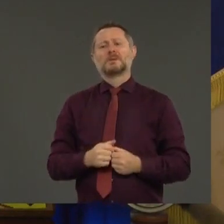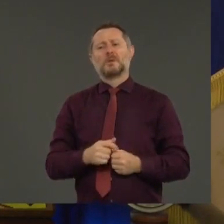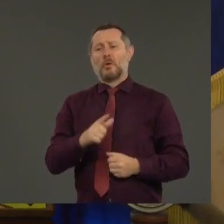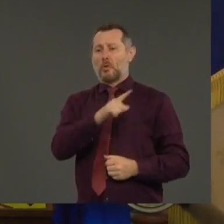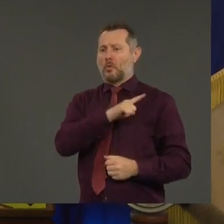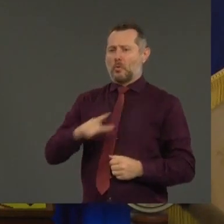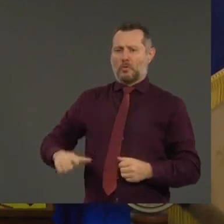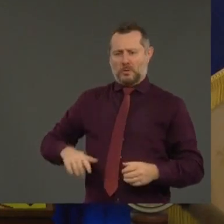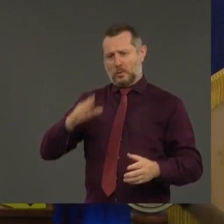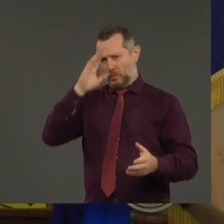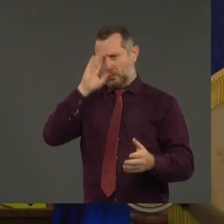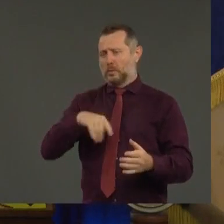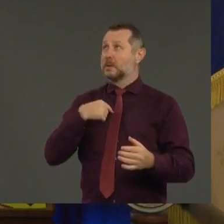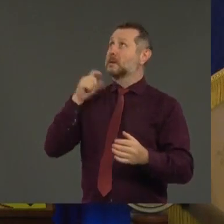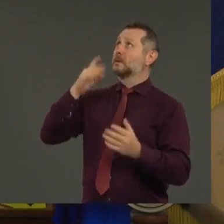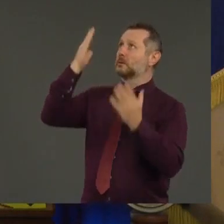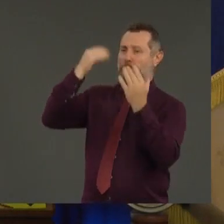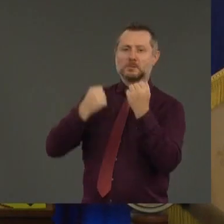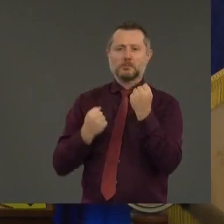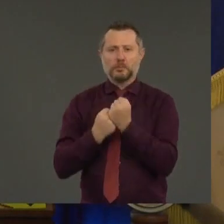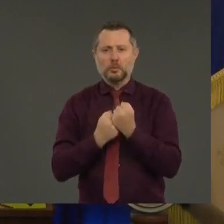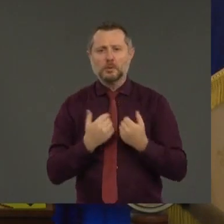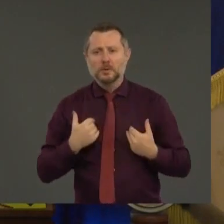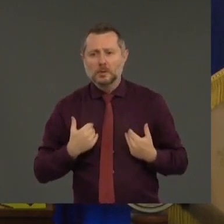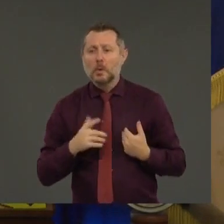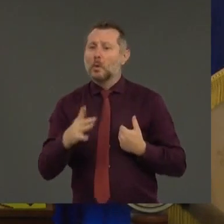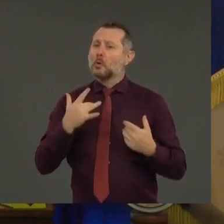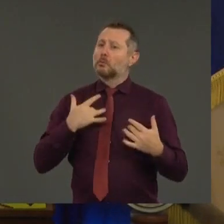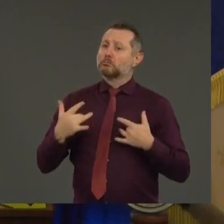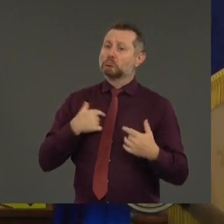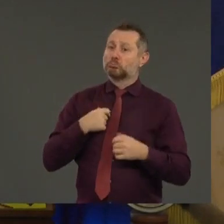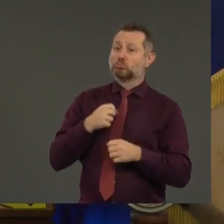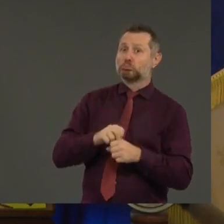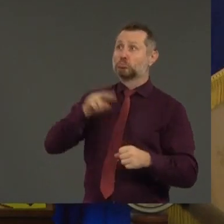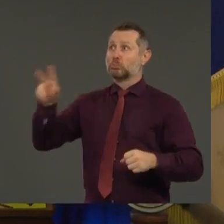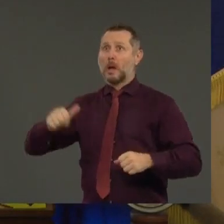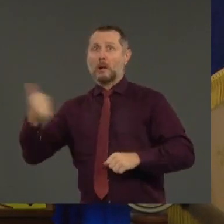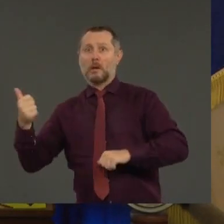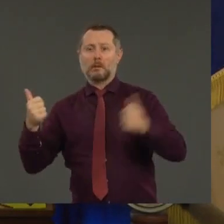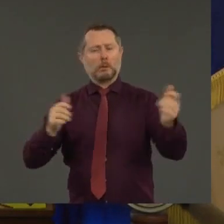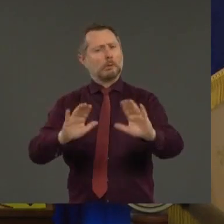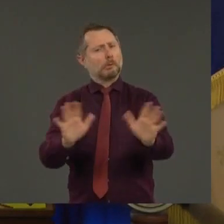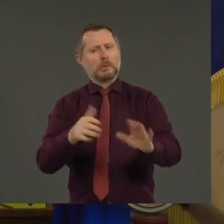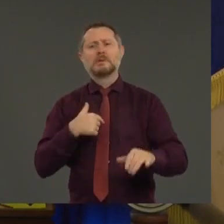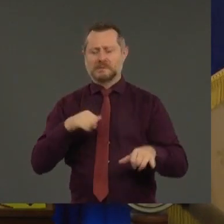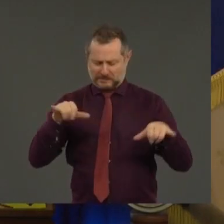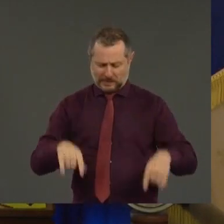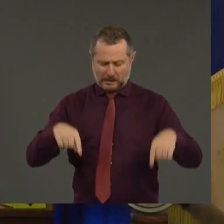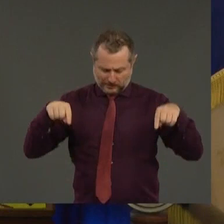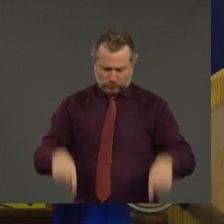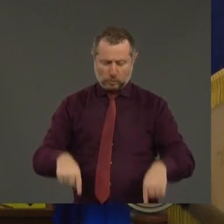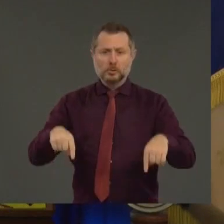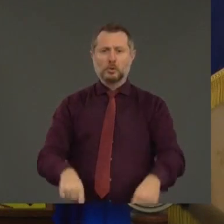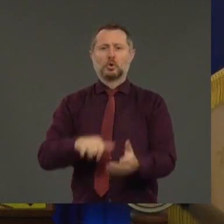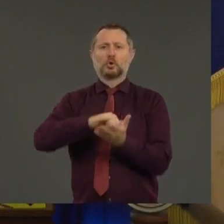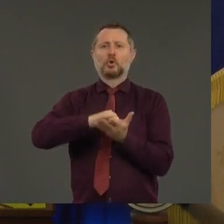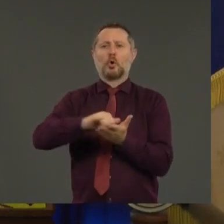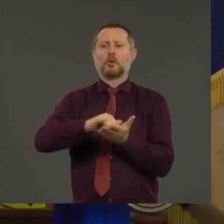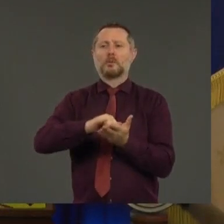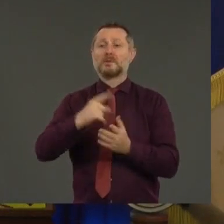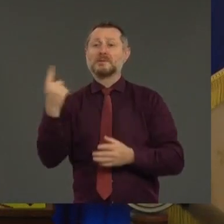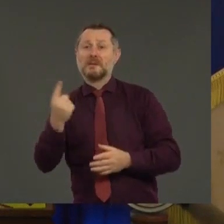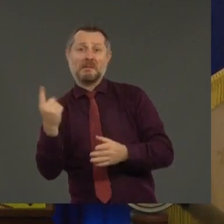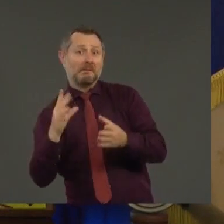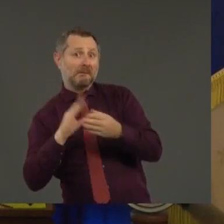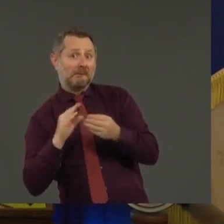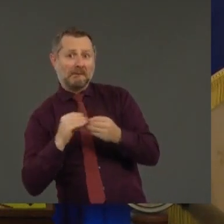it. And don't worry, I'm not going anywhere. Someone said to me they were concerned because she relied on me to know what